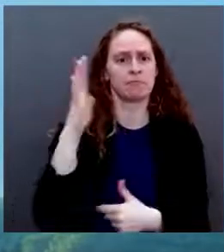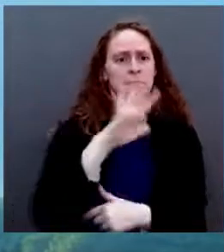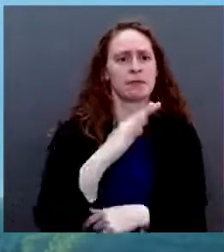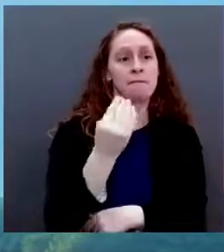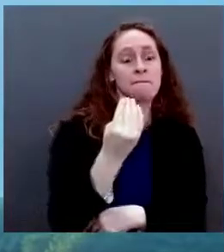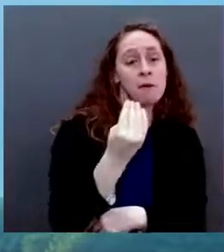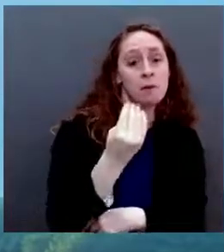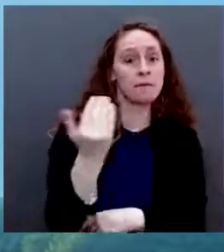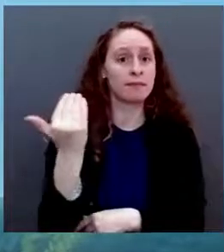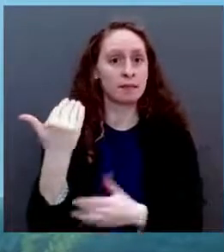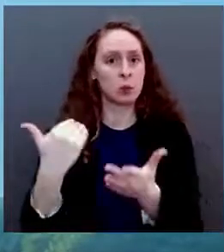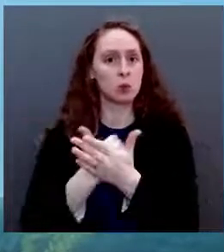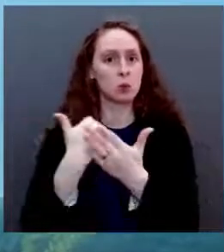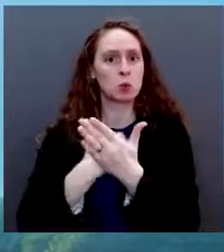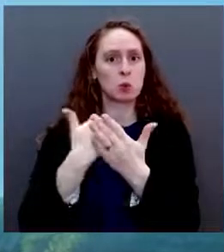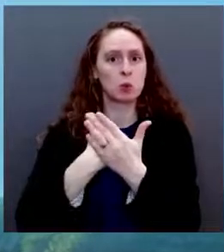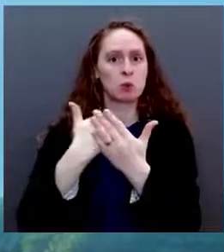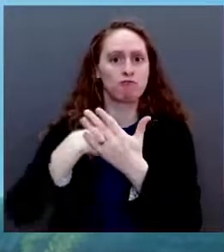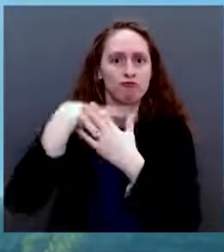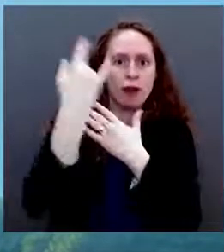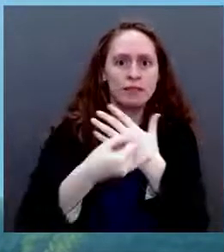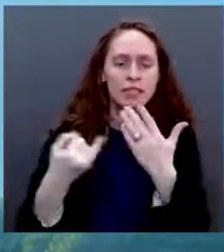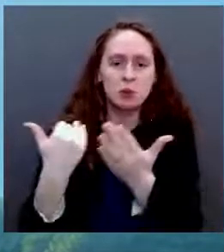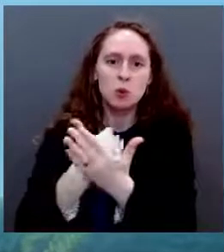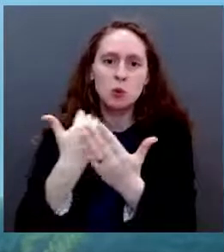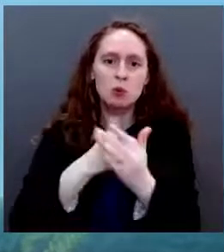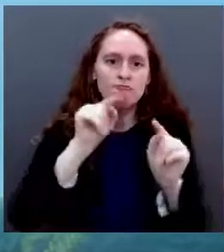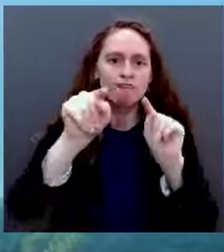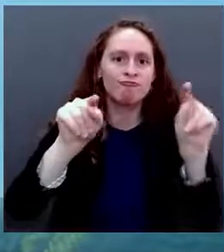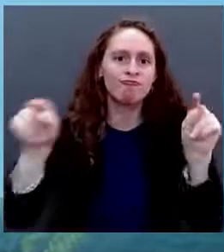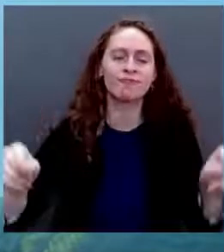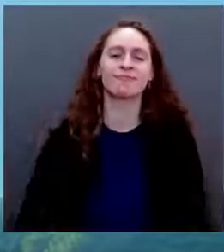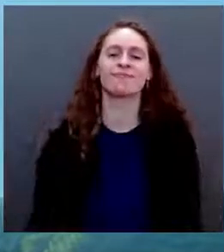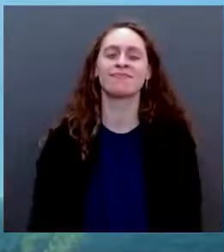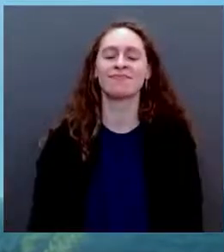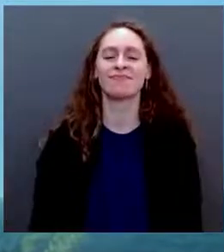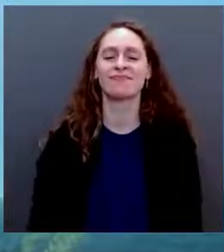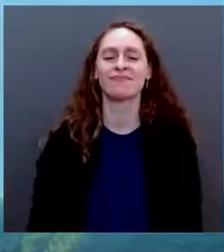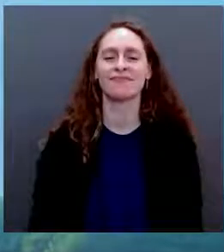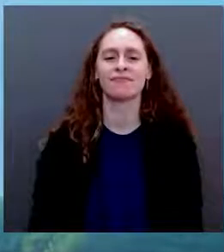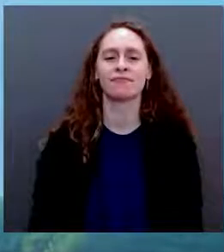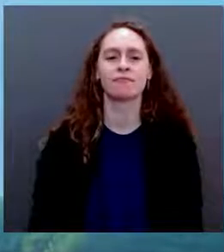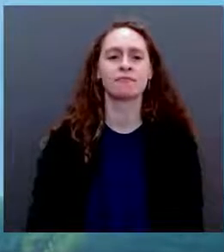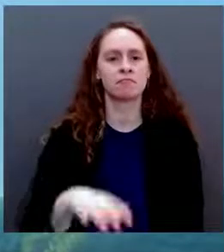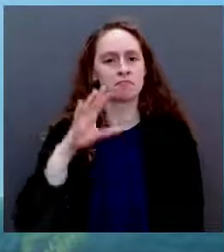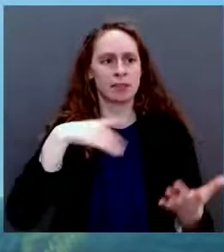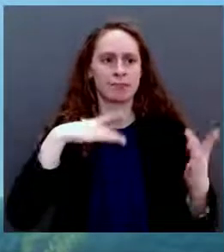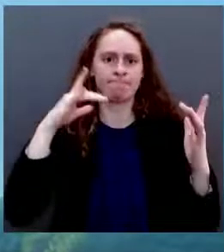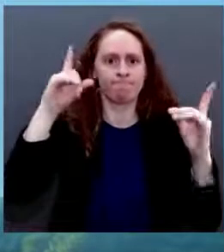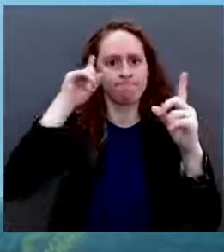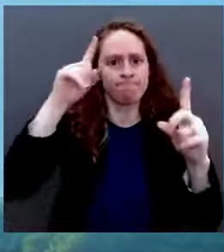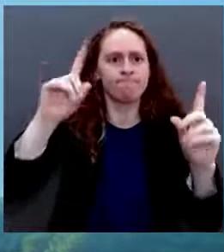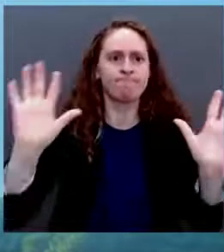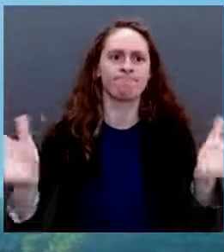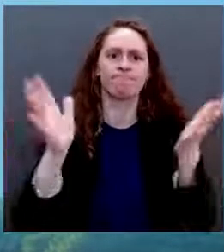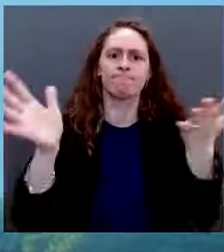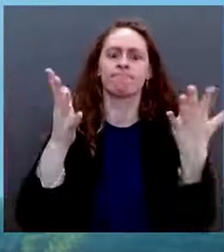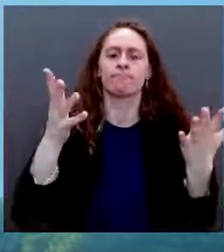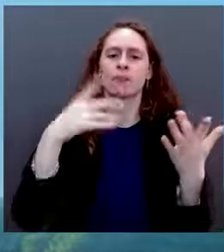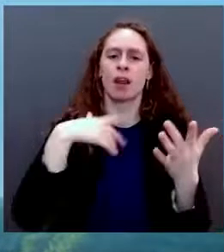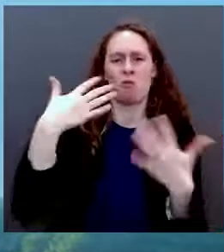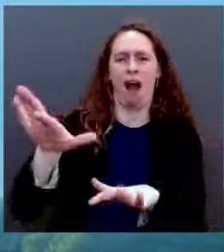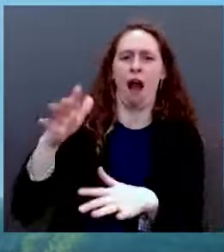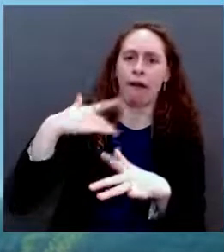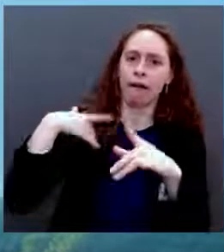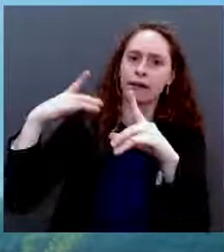that you mentioned earlier that the major 4 companies currently have. So it's a significant step forward. $225 million